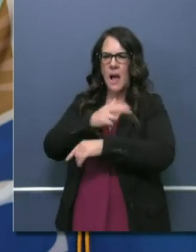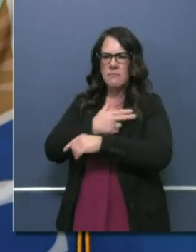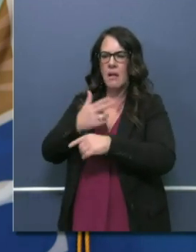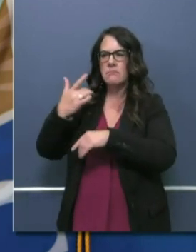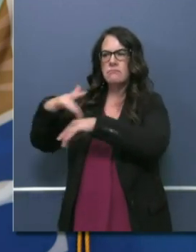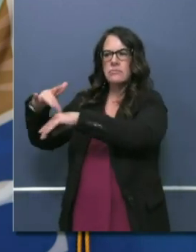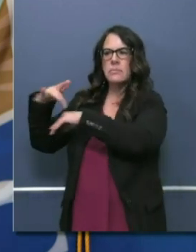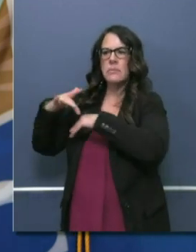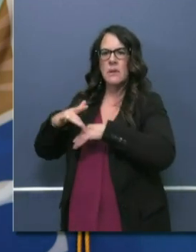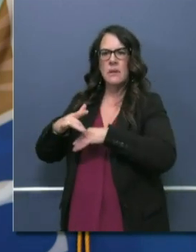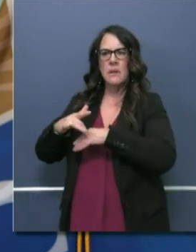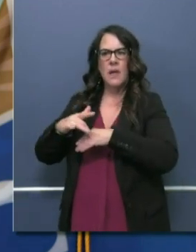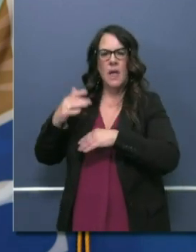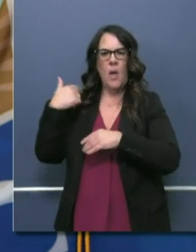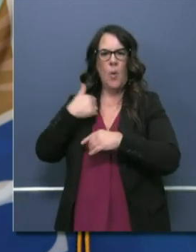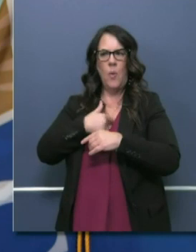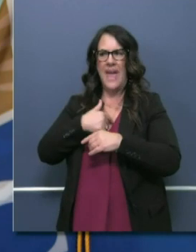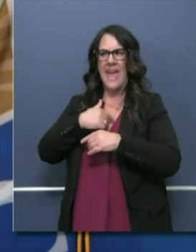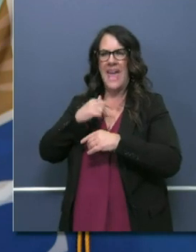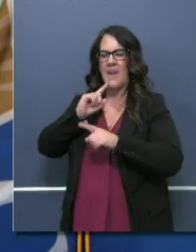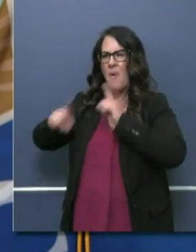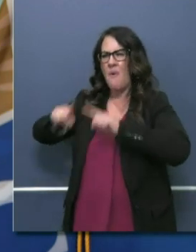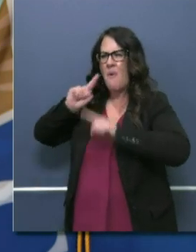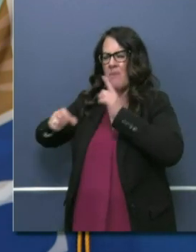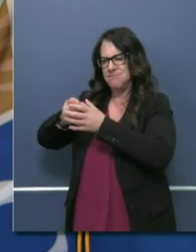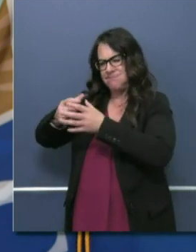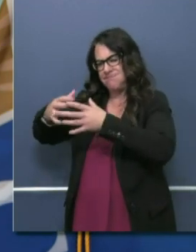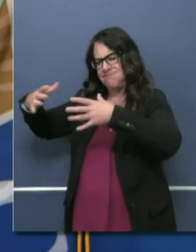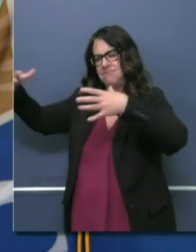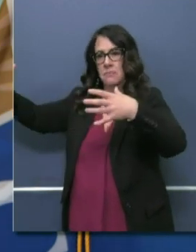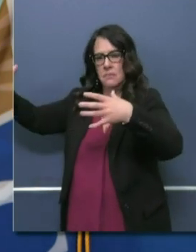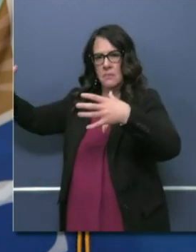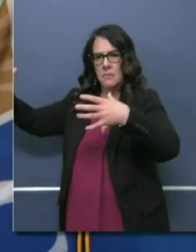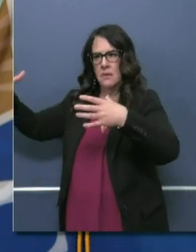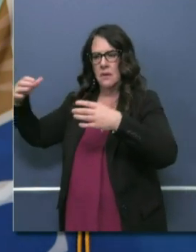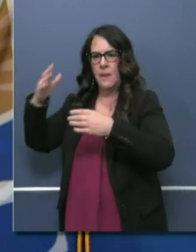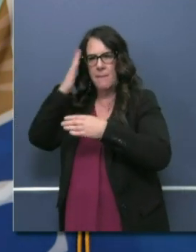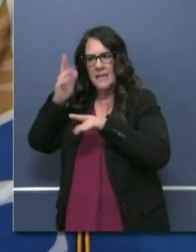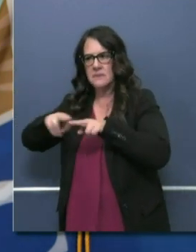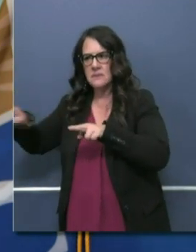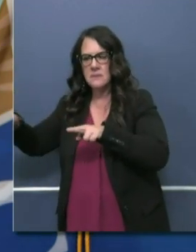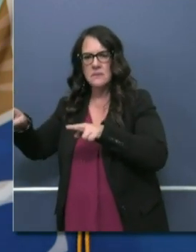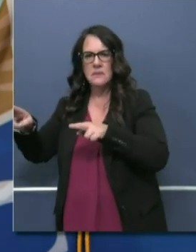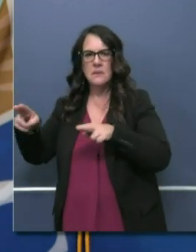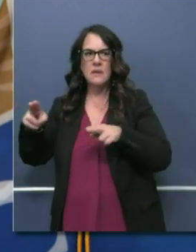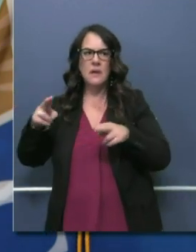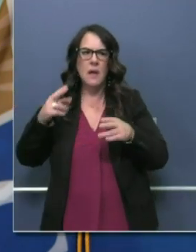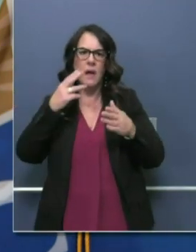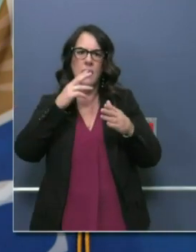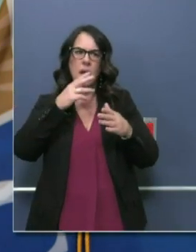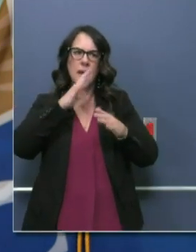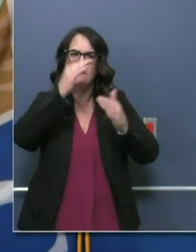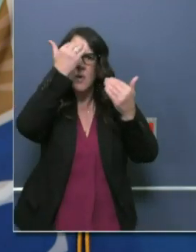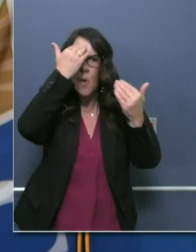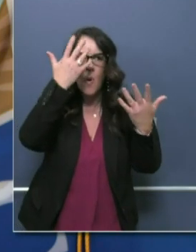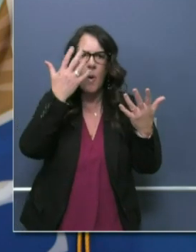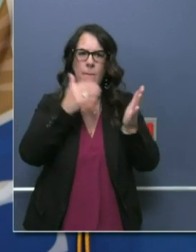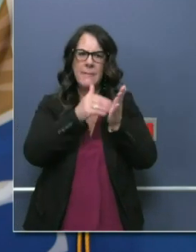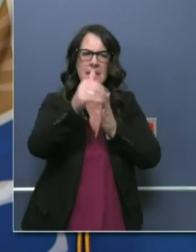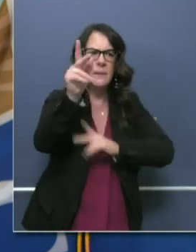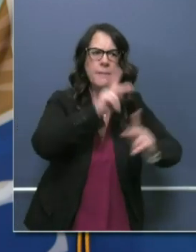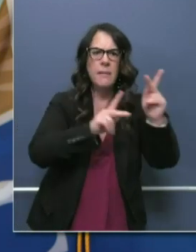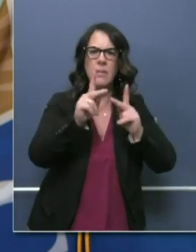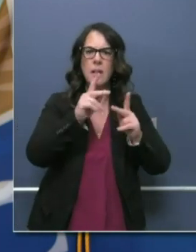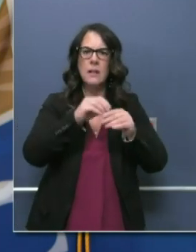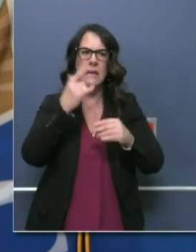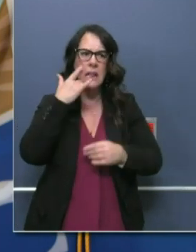anticipation of a surge that did not materialize because of the stay-at-home order, because of millions of Californians